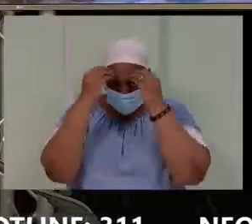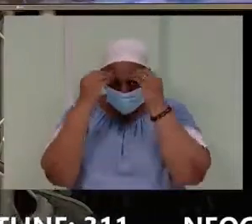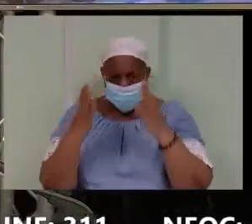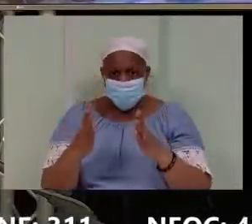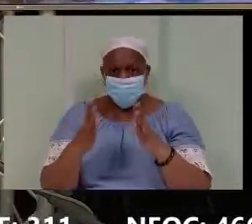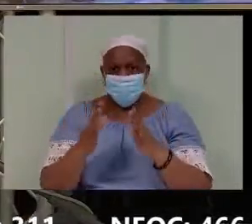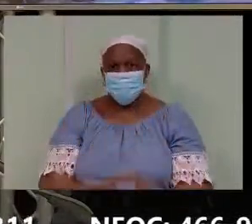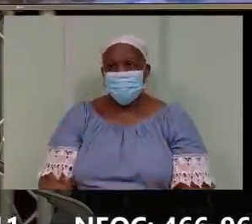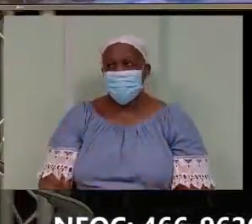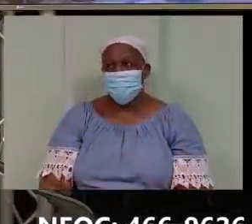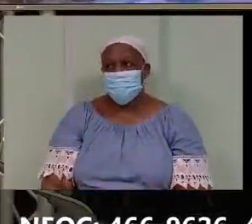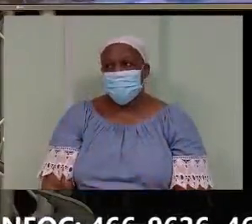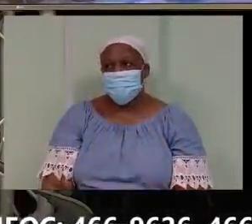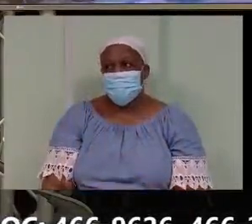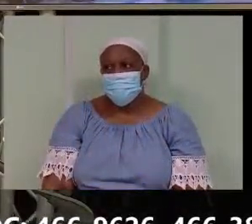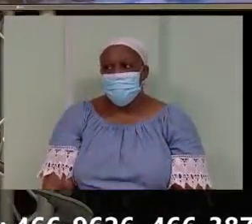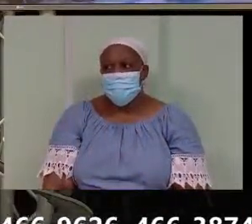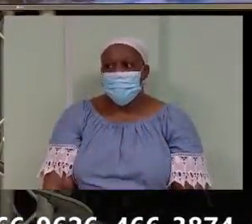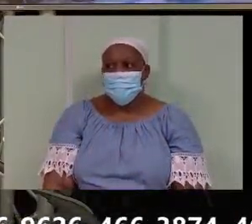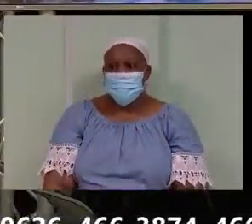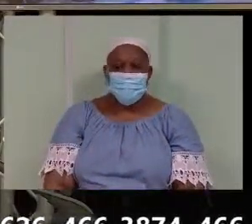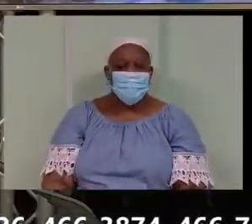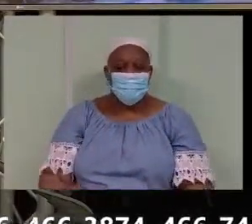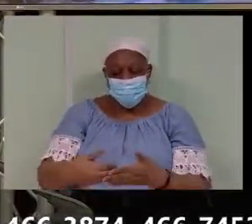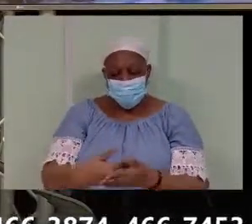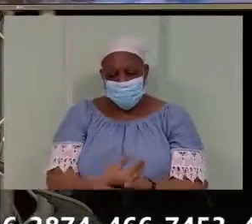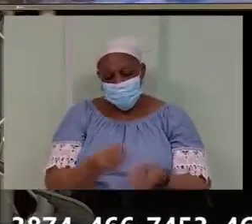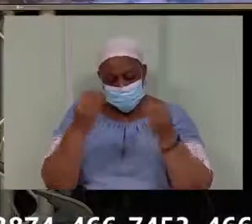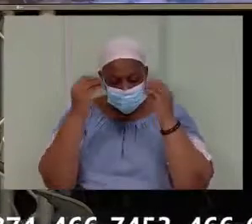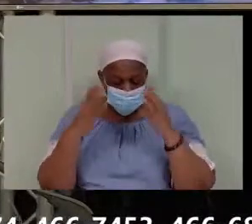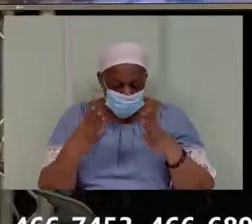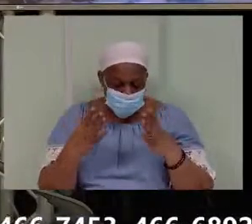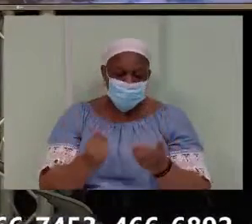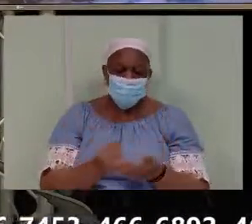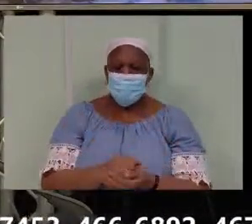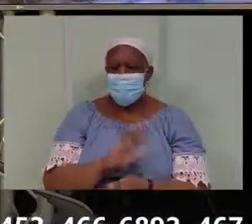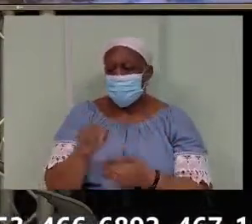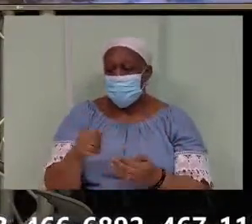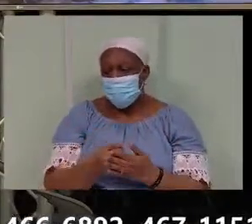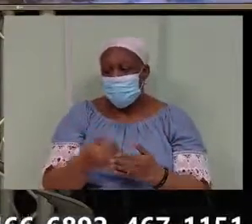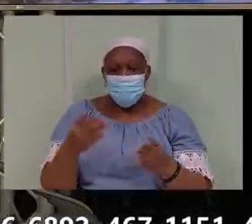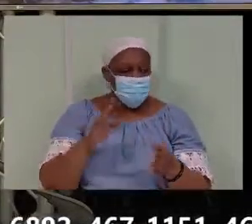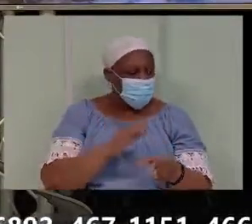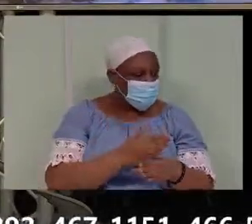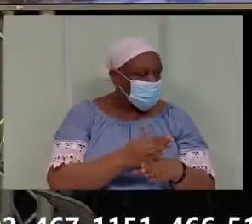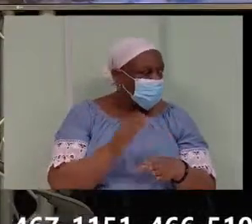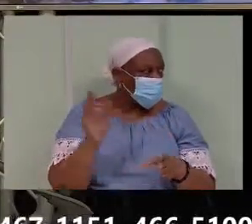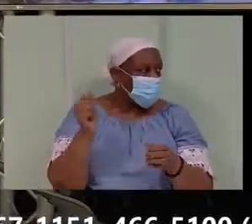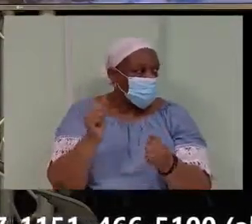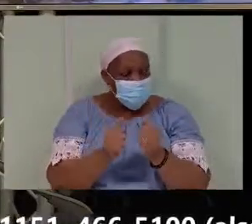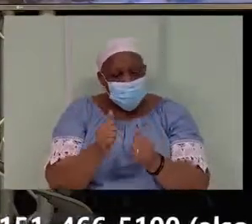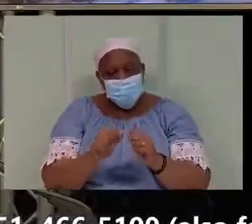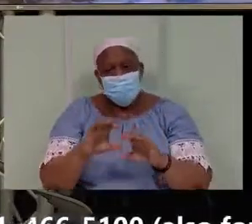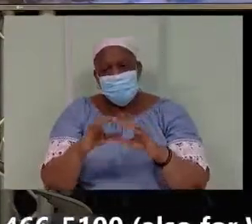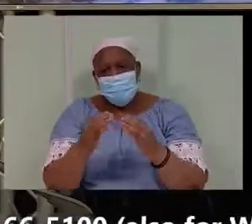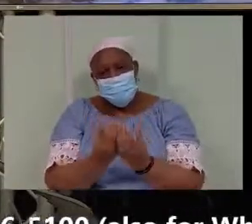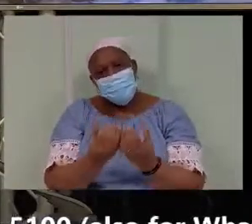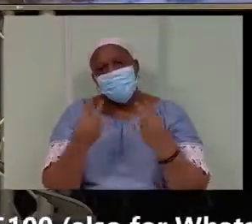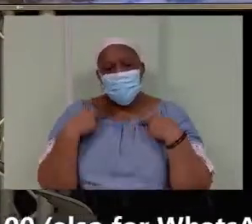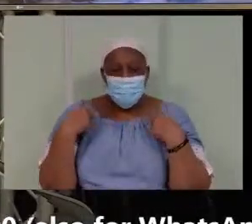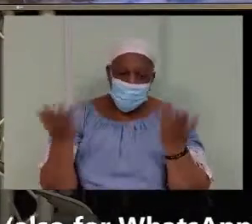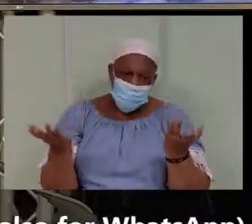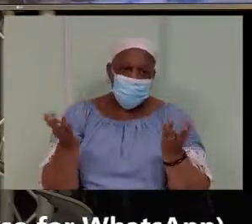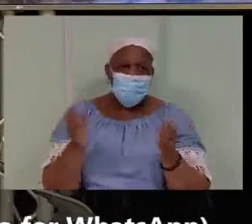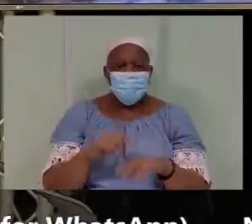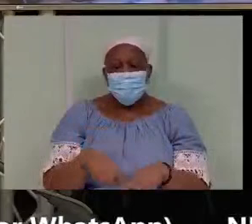level meetings, orientation of teachers new to their schools, including new teachers to the profession, and